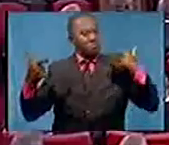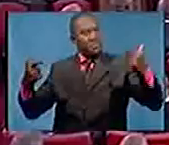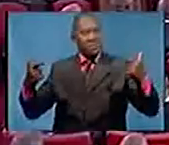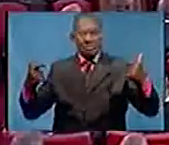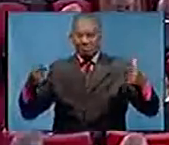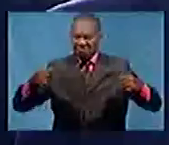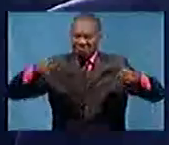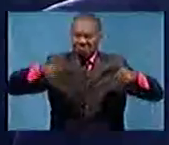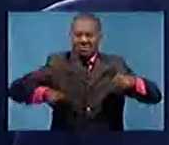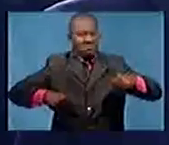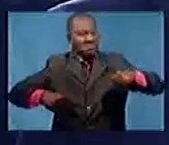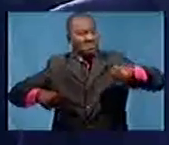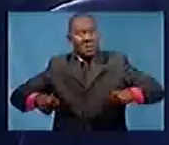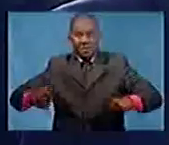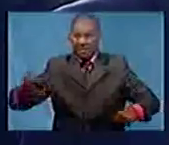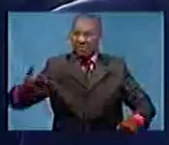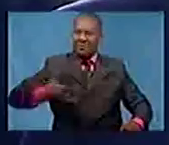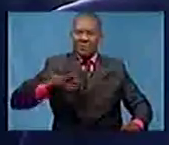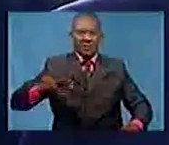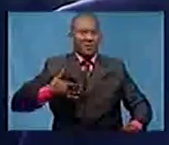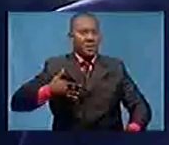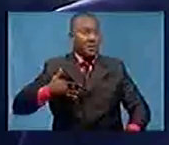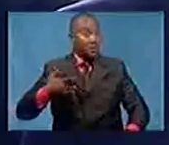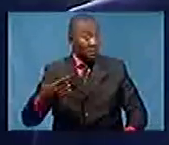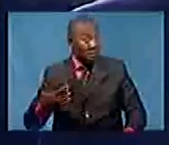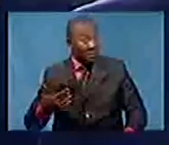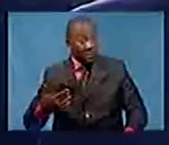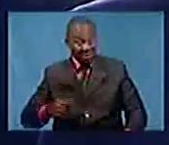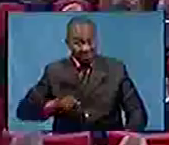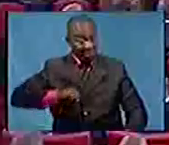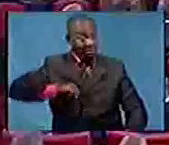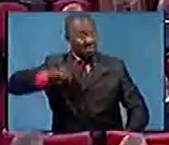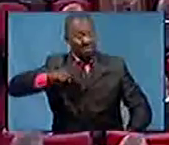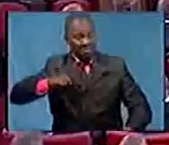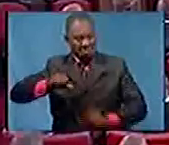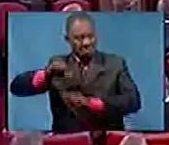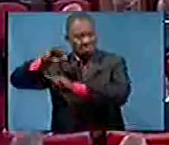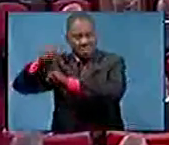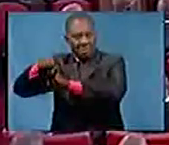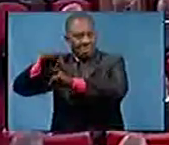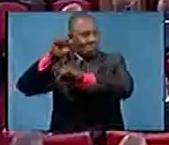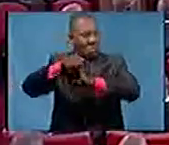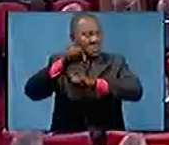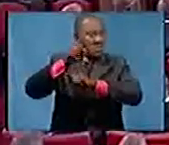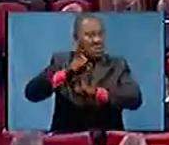think they can ride over the state, run down everybody.